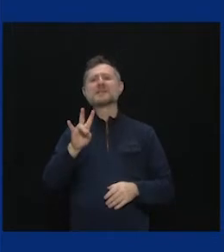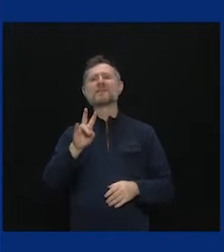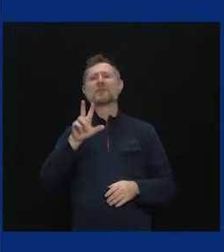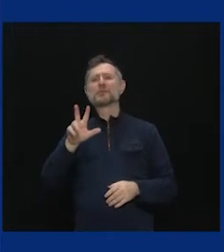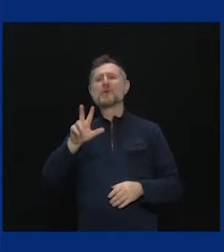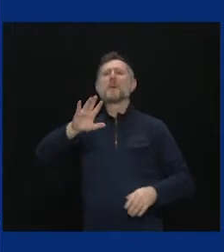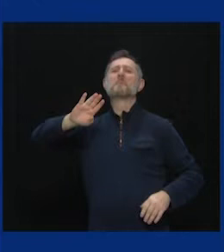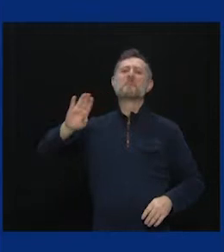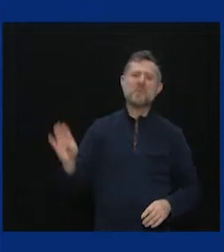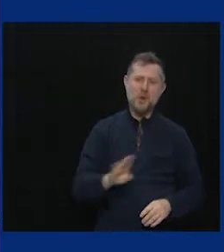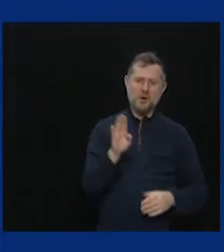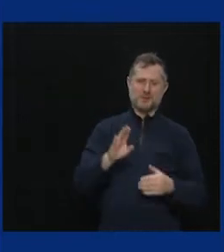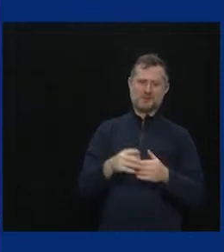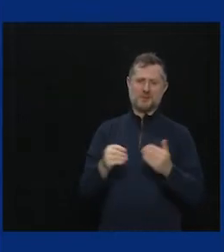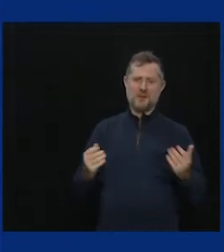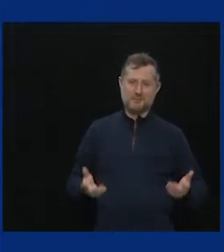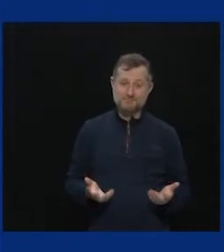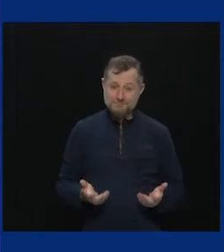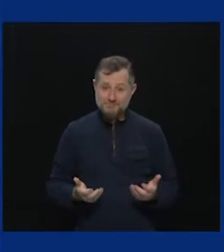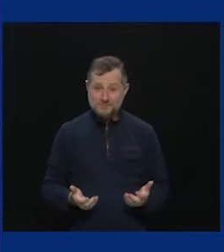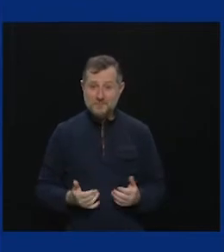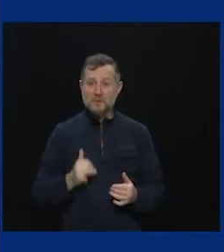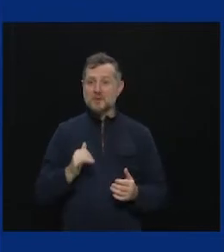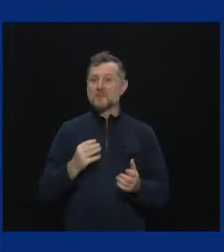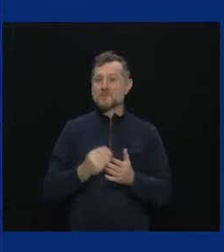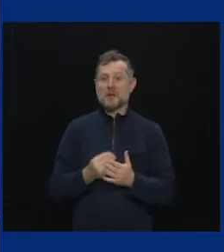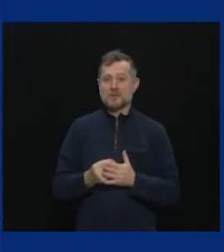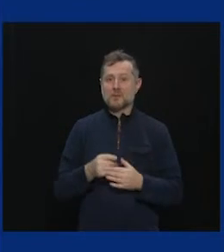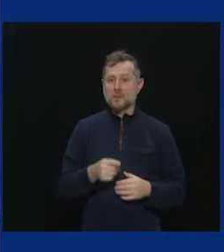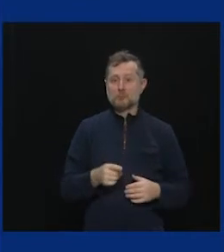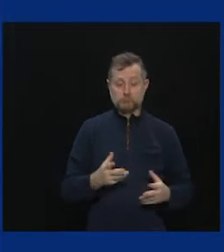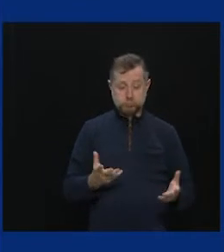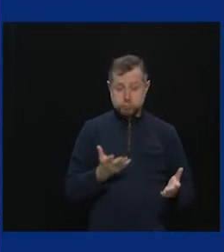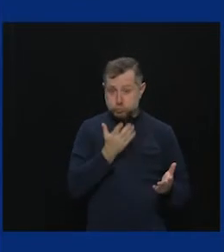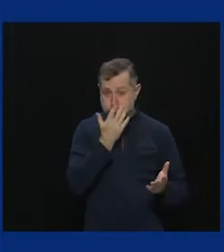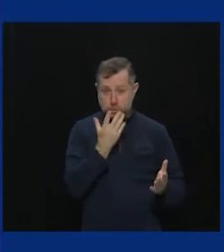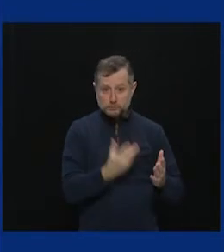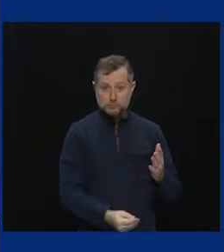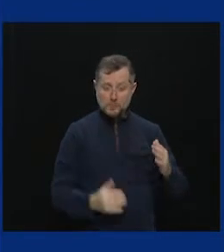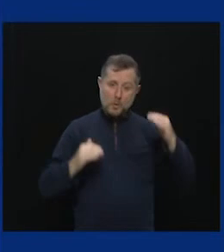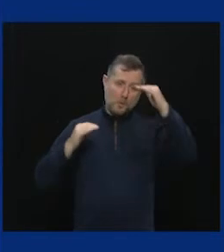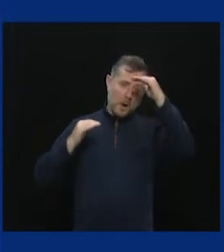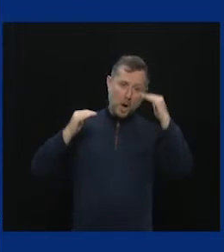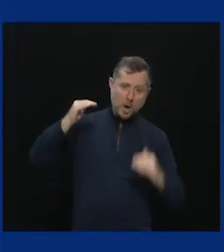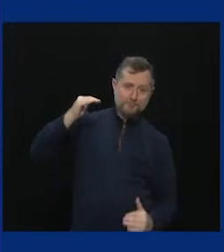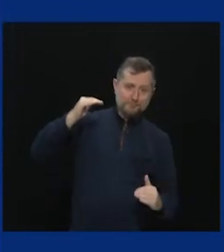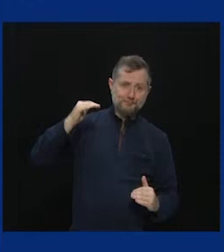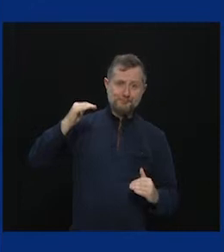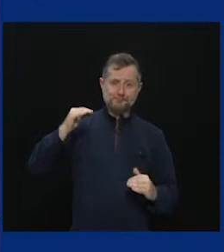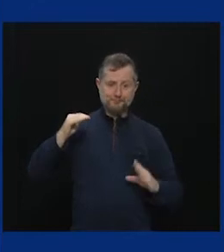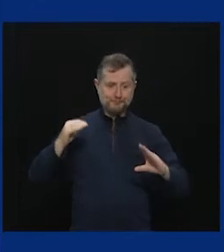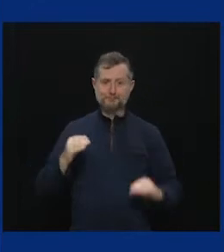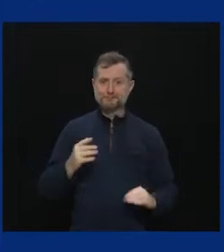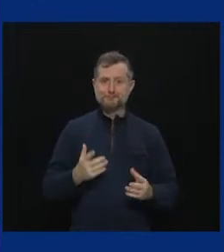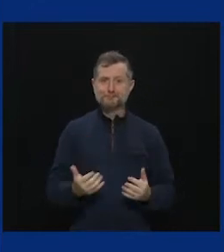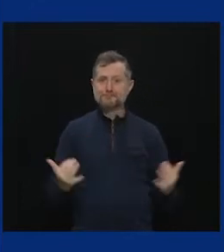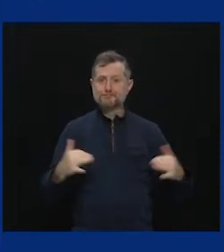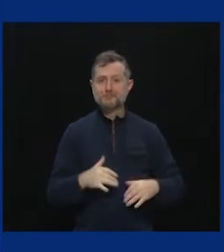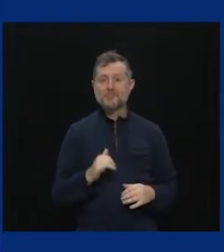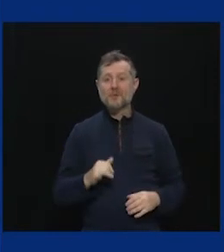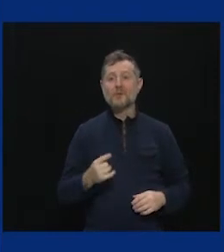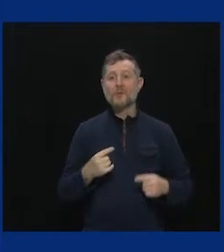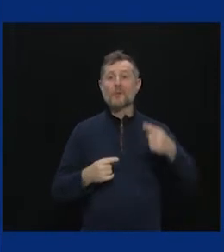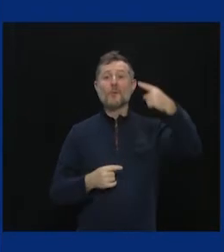So where is that money going to be made up? That money is lost and is responsible for 1 out of 10 jobs. And just take New York City